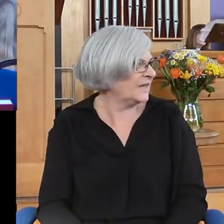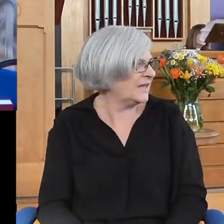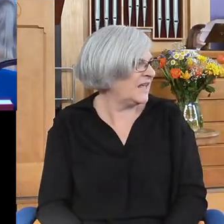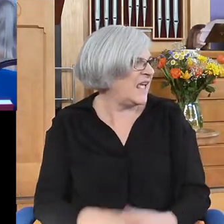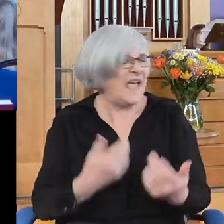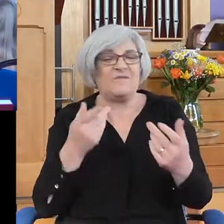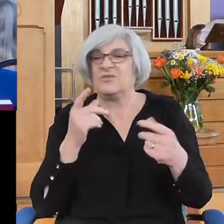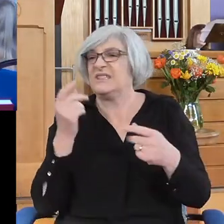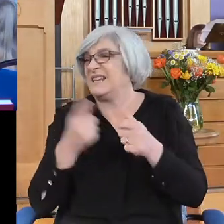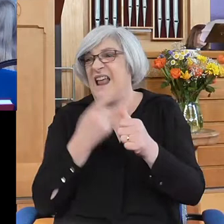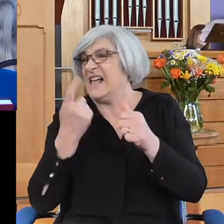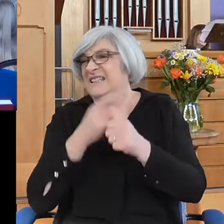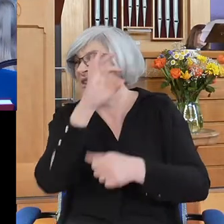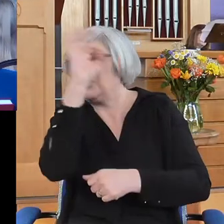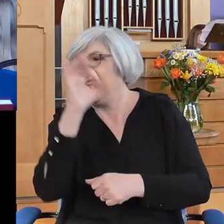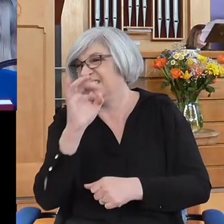sticker.